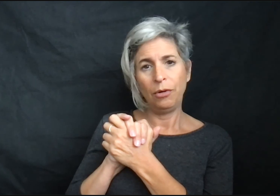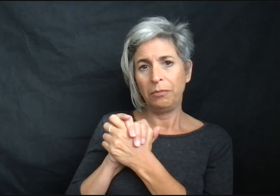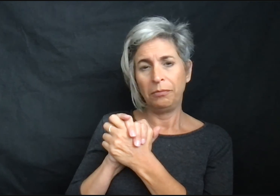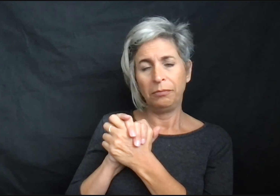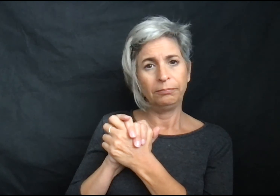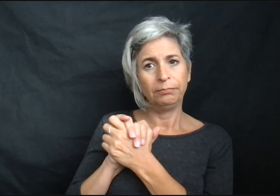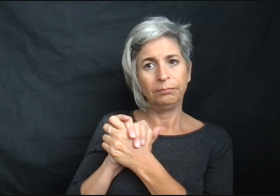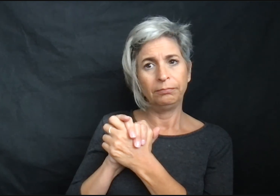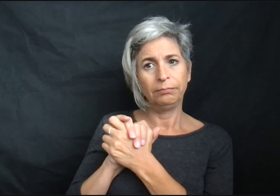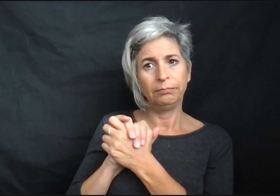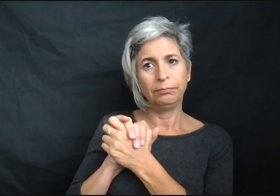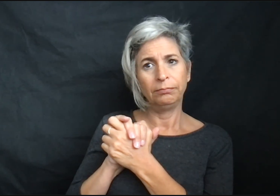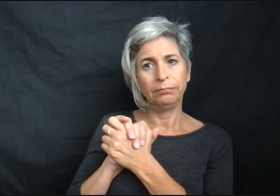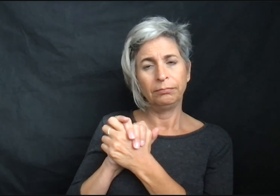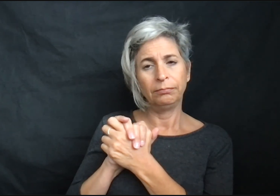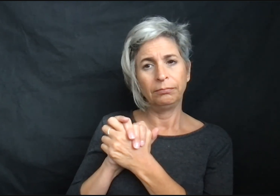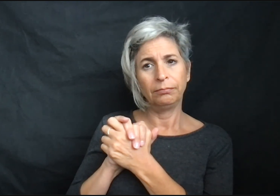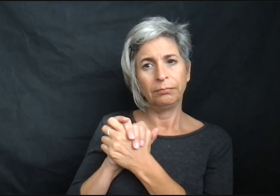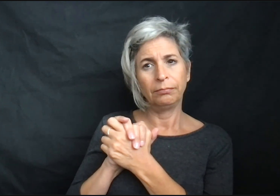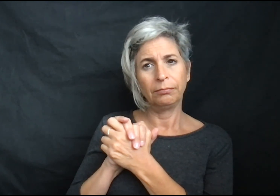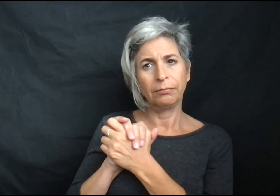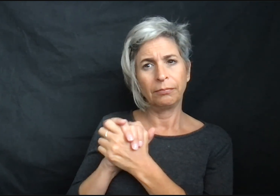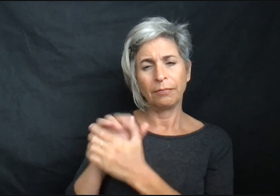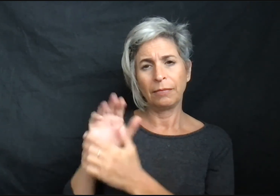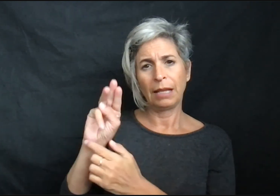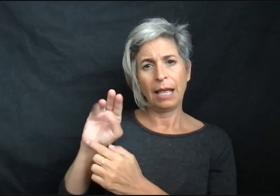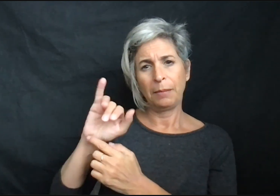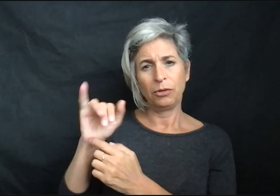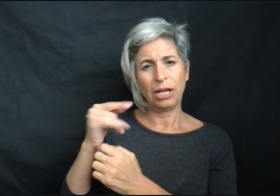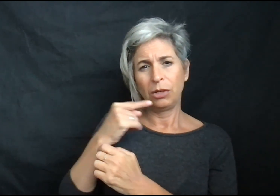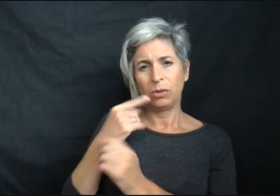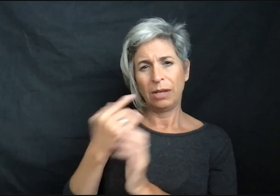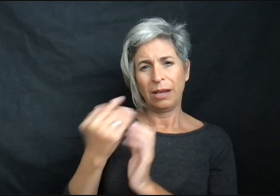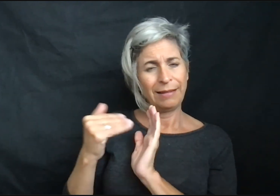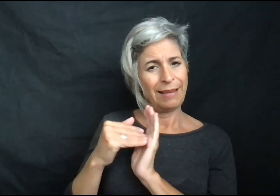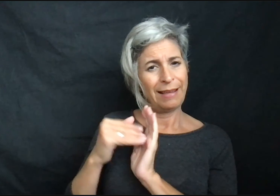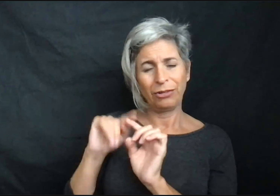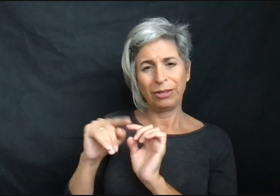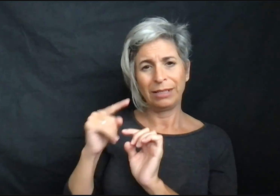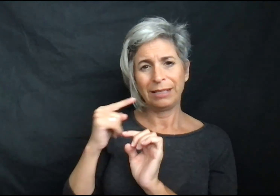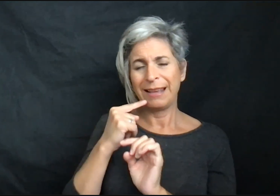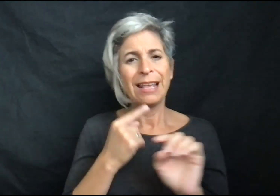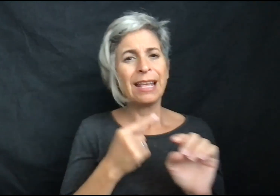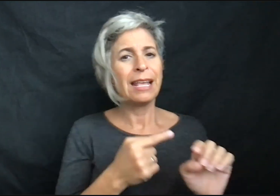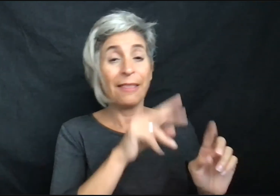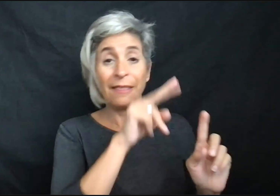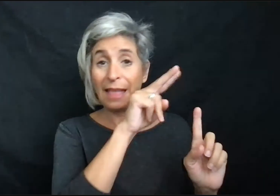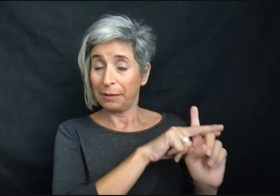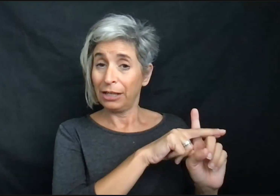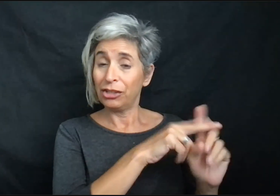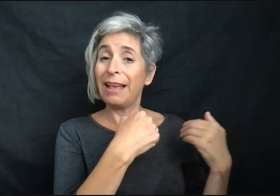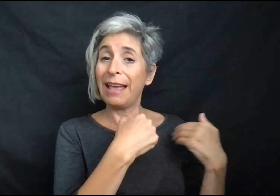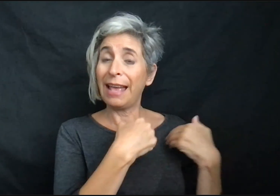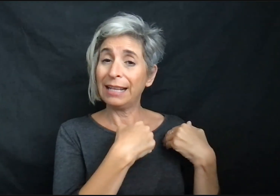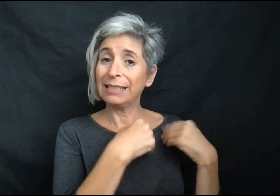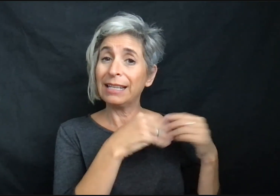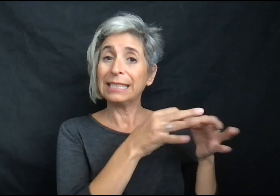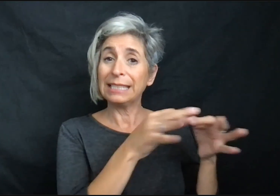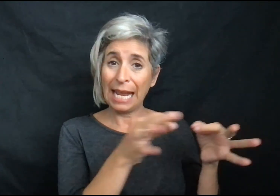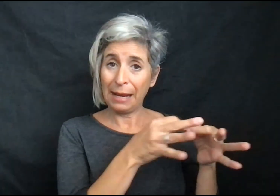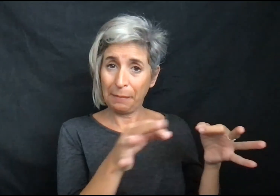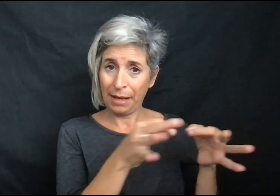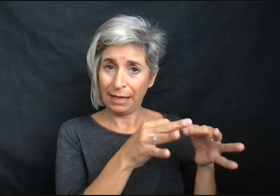MJ, you kind of broke up there a little bit. Can you repeat that last part? I think what he was saying was the application has a statement